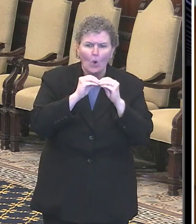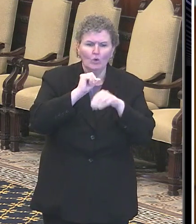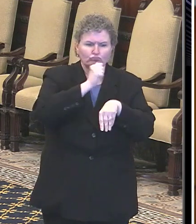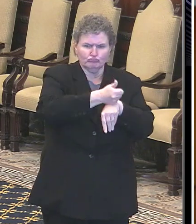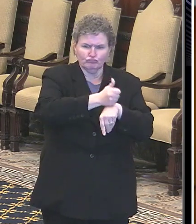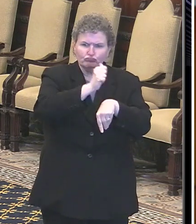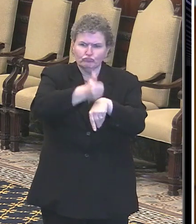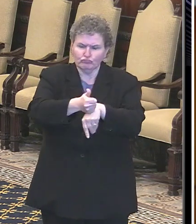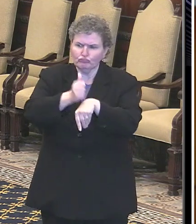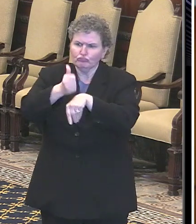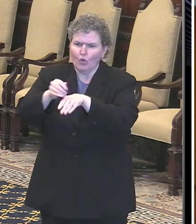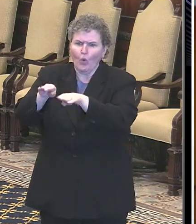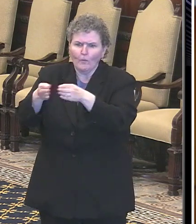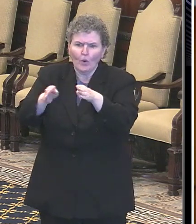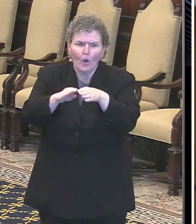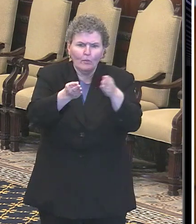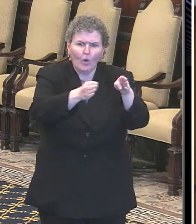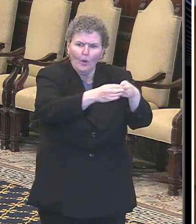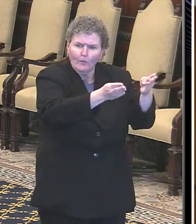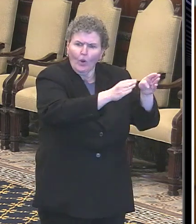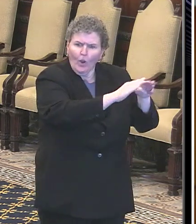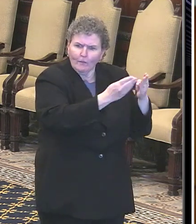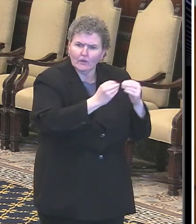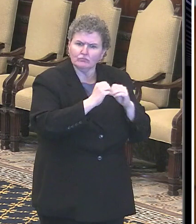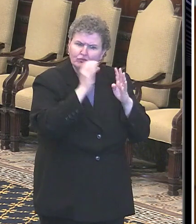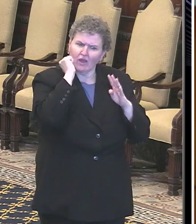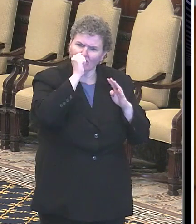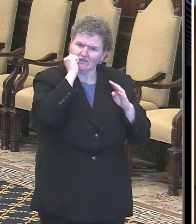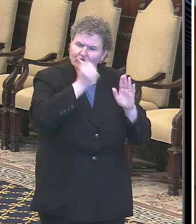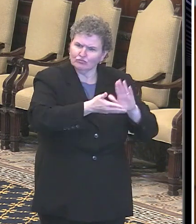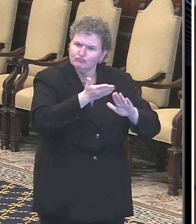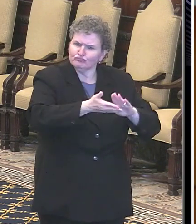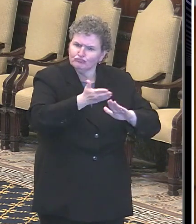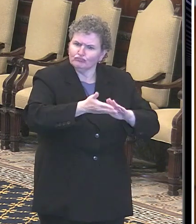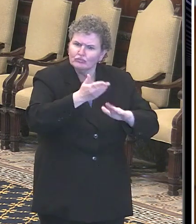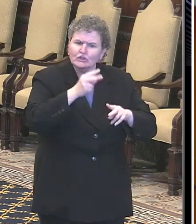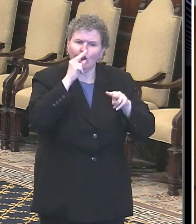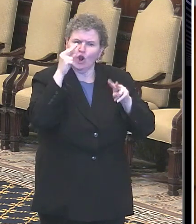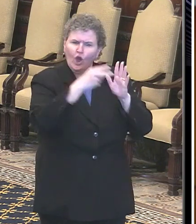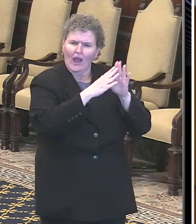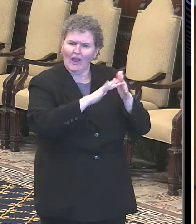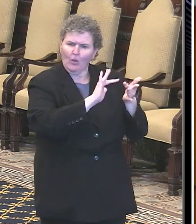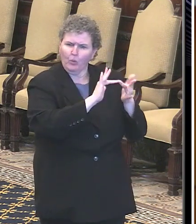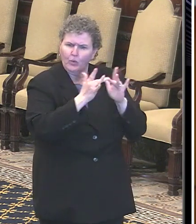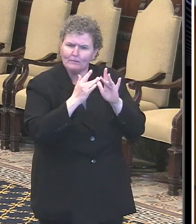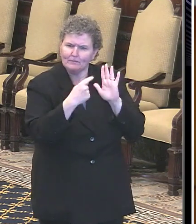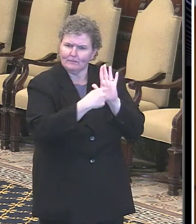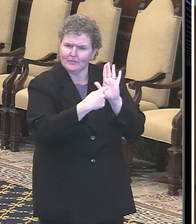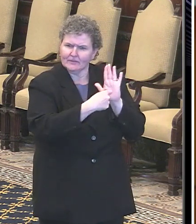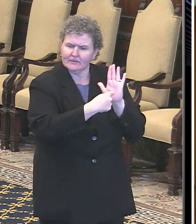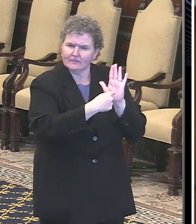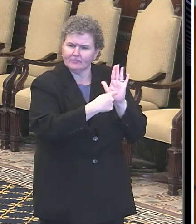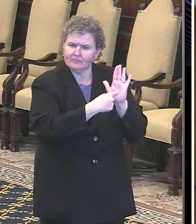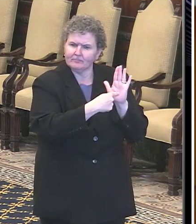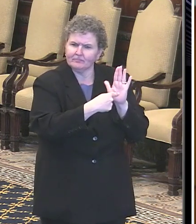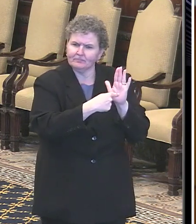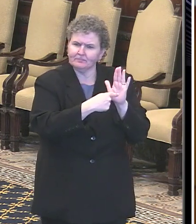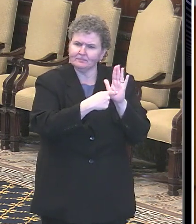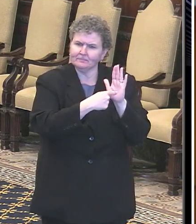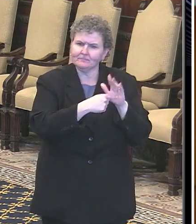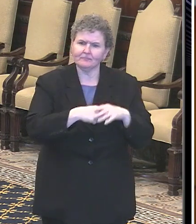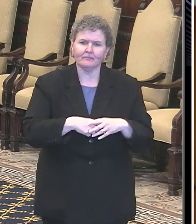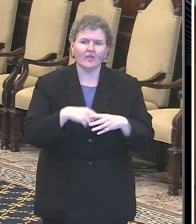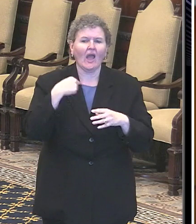the information is on our website as to which ones are operational today, which ones maybe tomorrow. They're not going to necessarily be 5 days a week. Some of them maybe only 3 days a